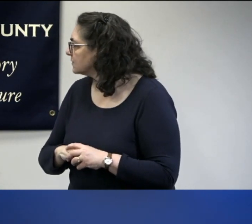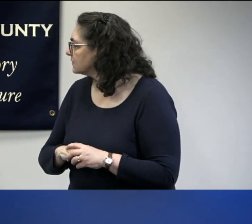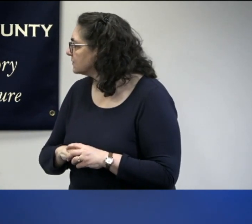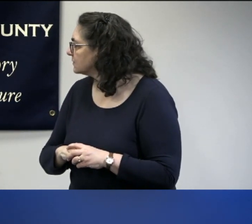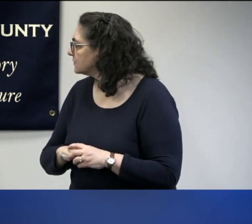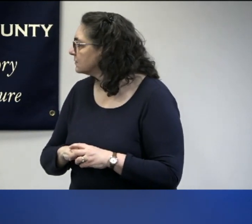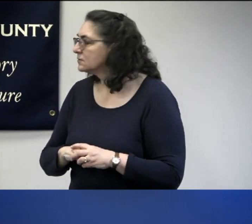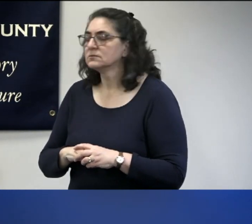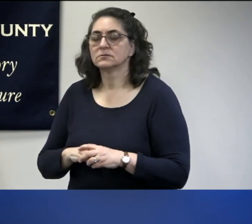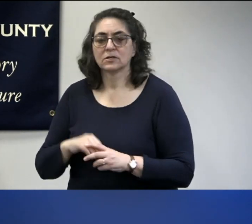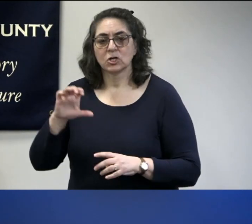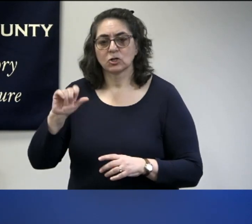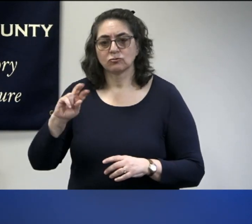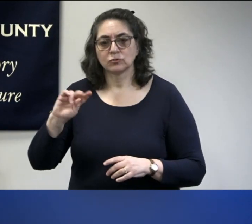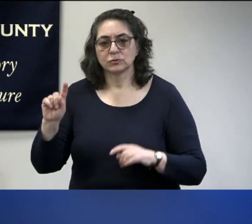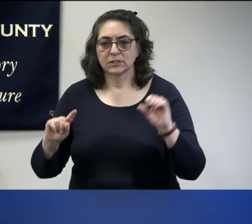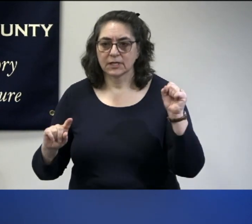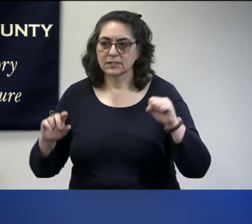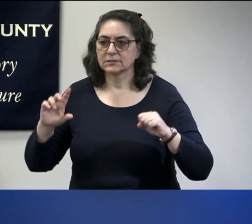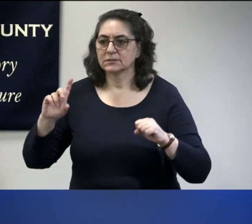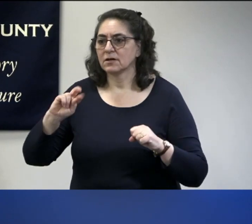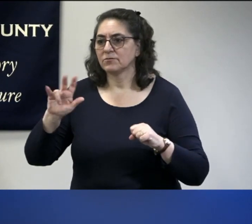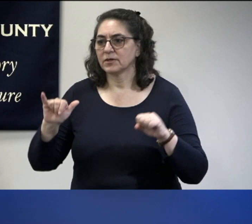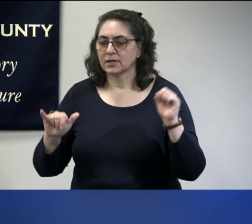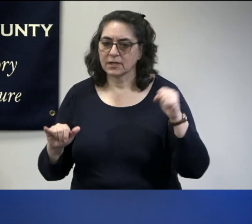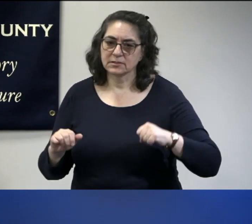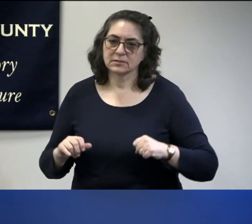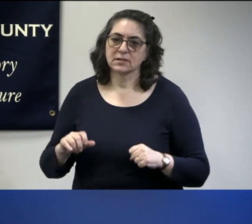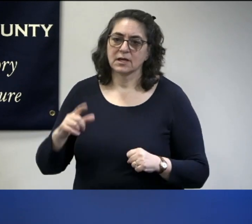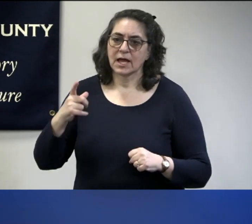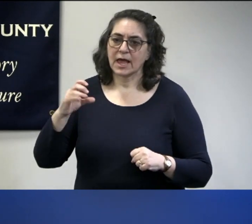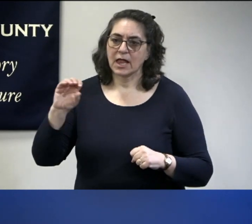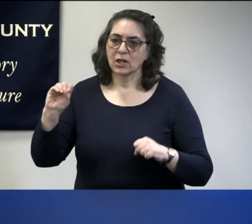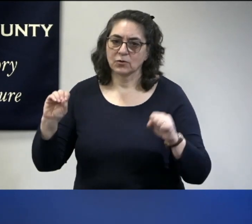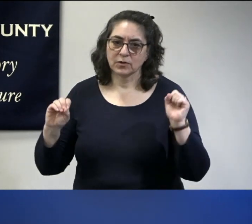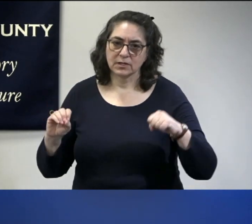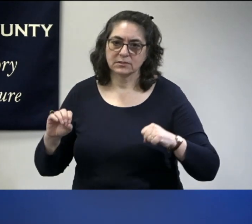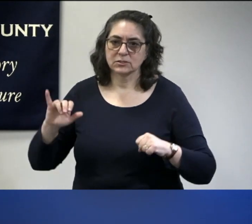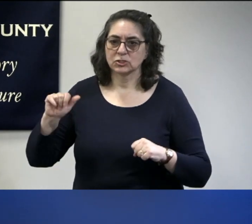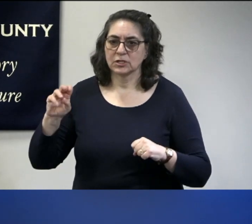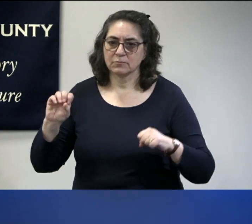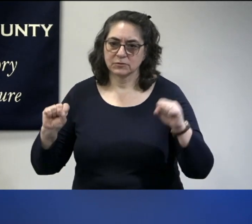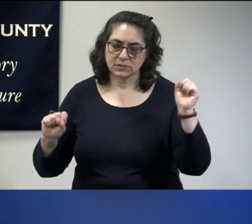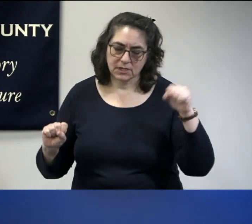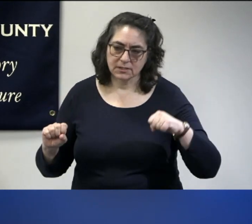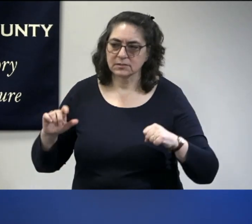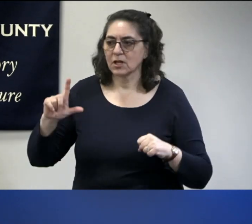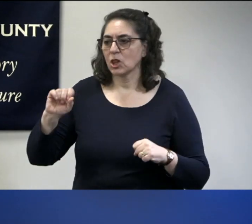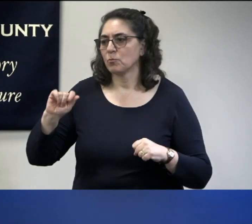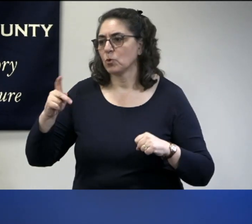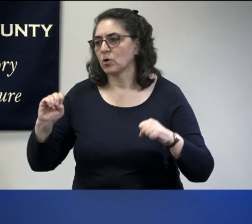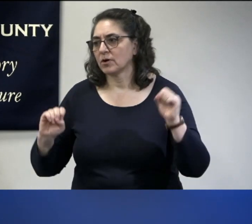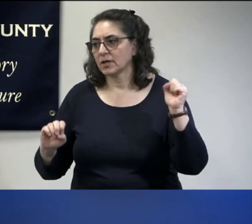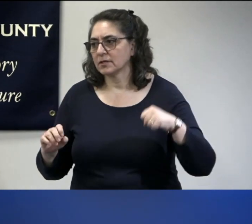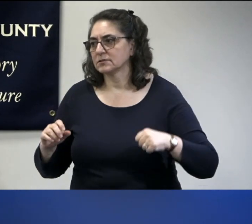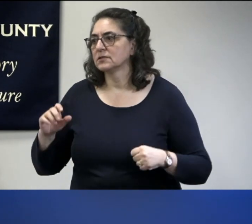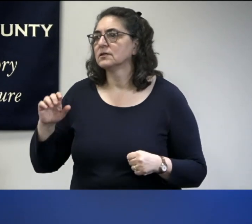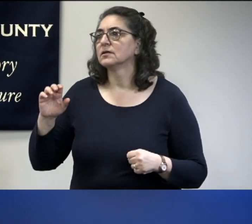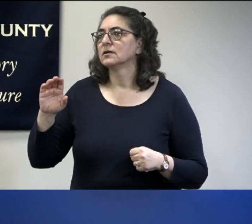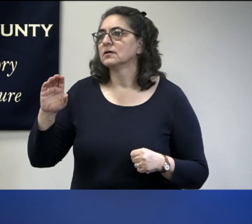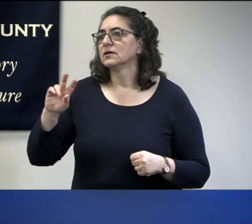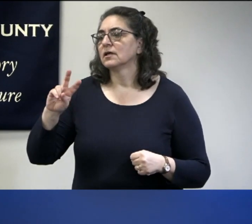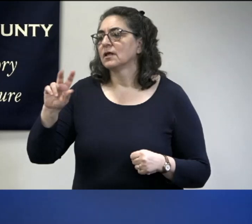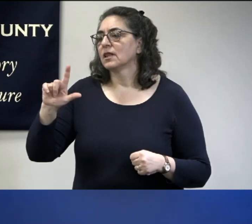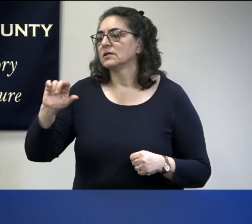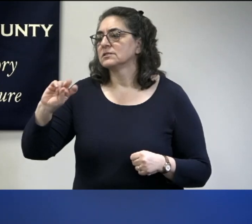County Commissioners Cruz? Yes. Duffy? Gallo? Yes. James? Yes. Lepore? Yes. Deputy Director